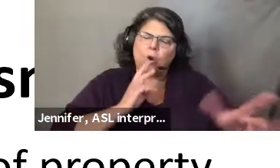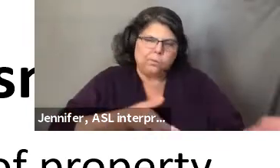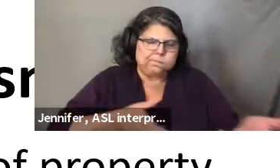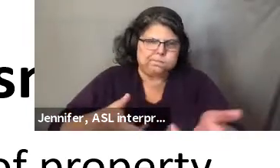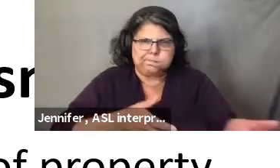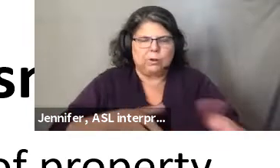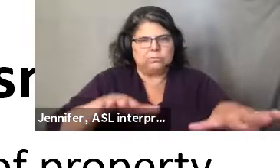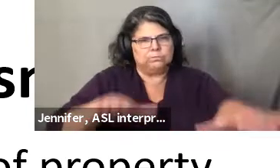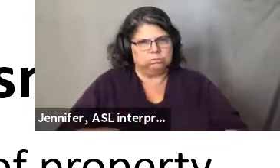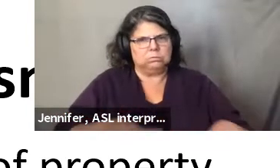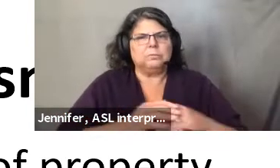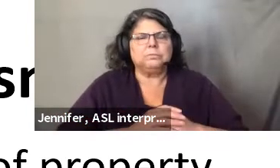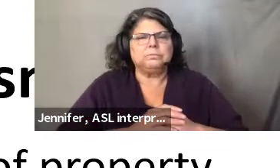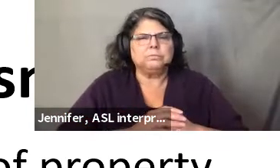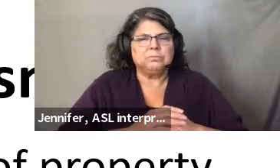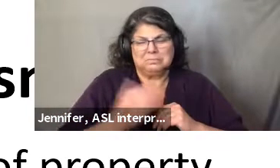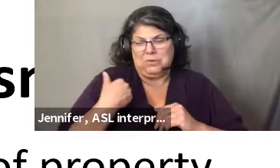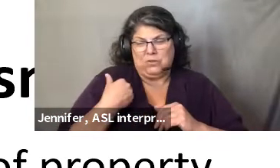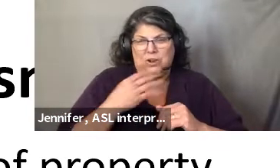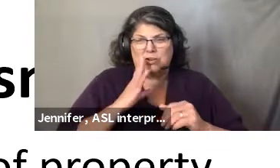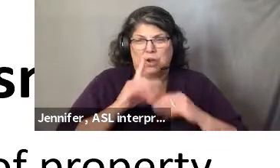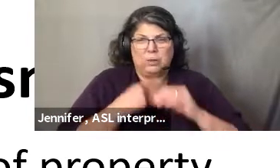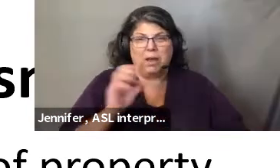So as I talked about earlier, the site assessment,